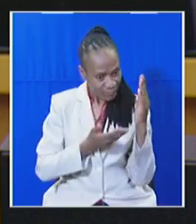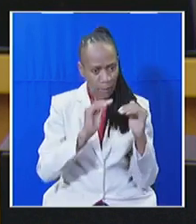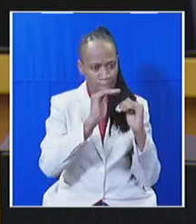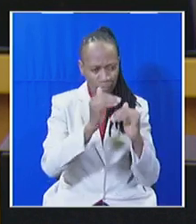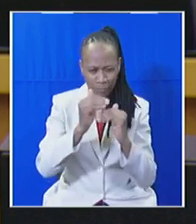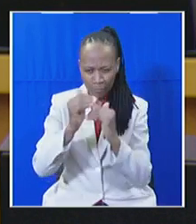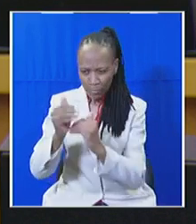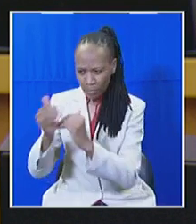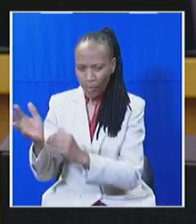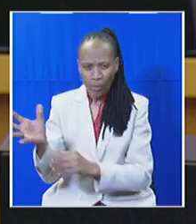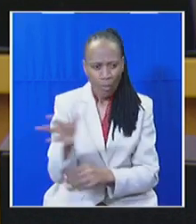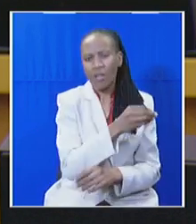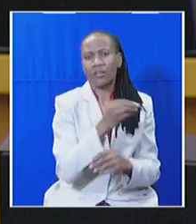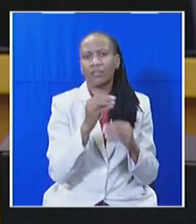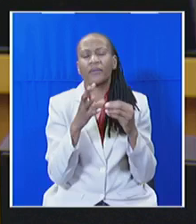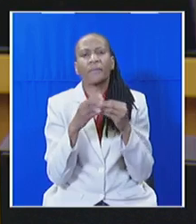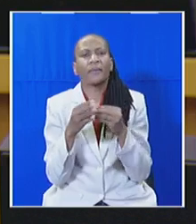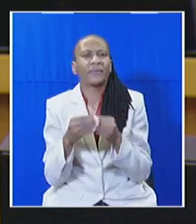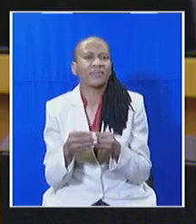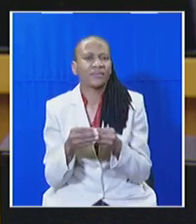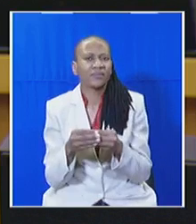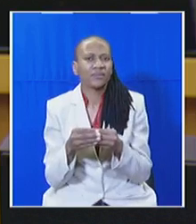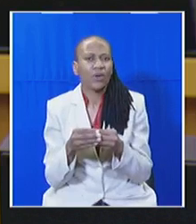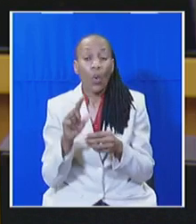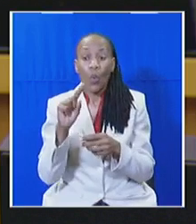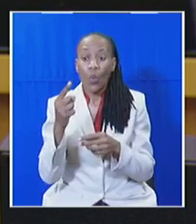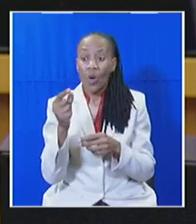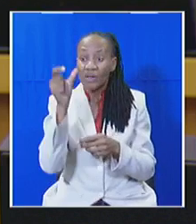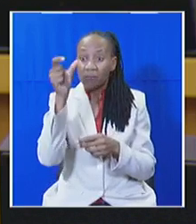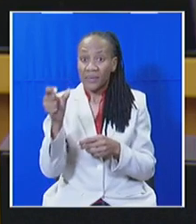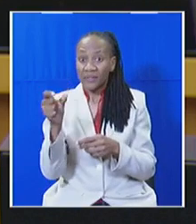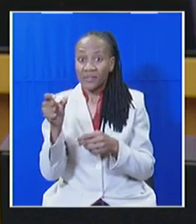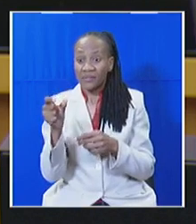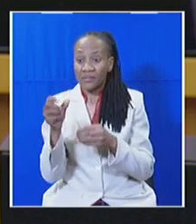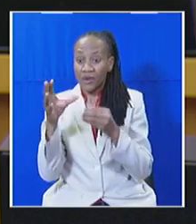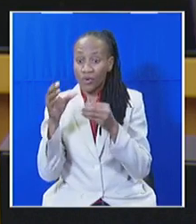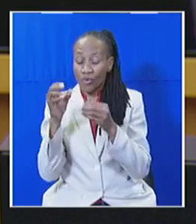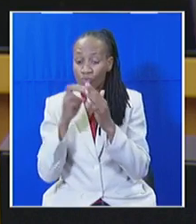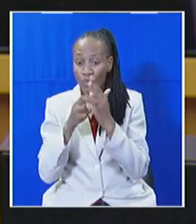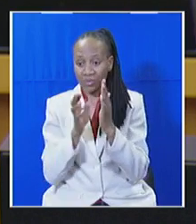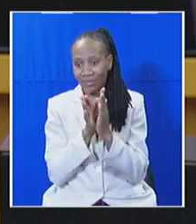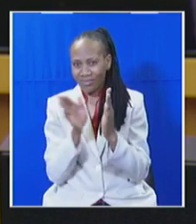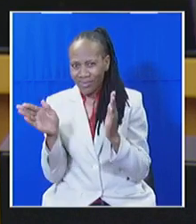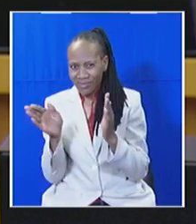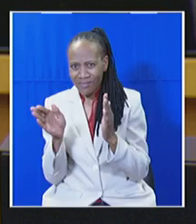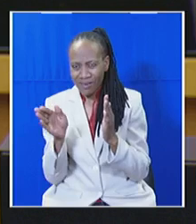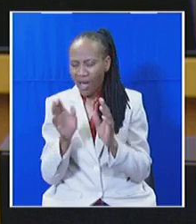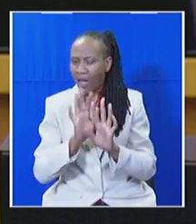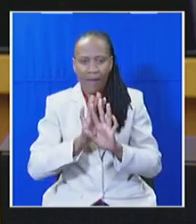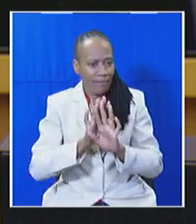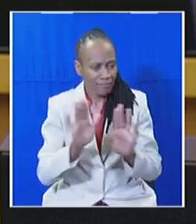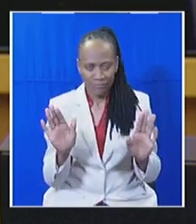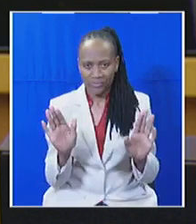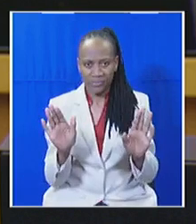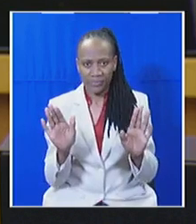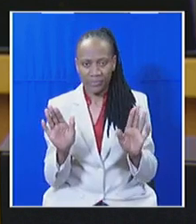is in this House. Nobody else has got the right to stand up and abuse this platform of the House.